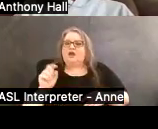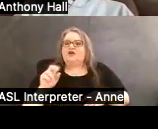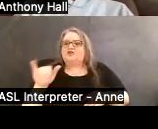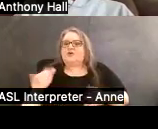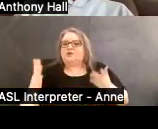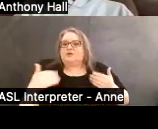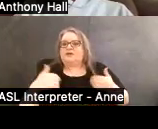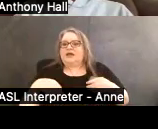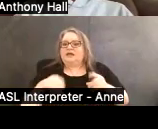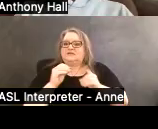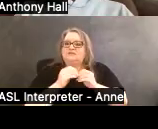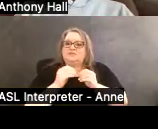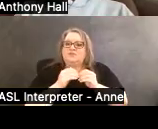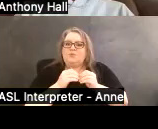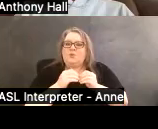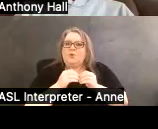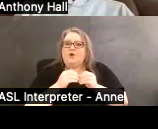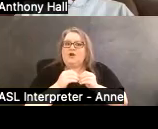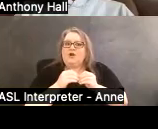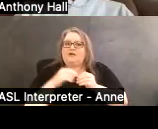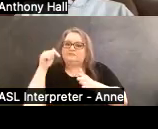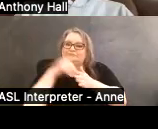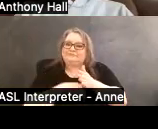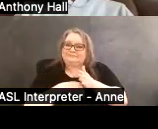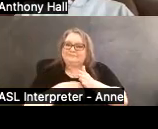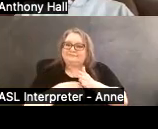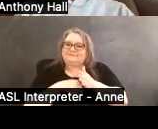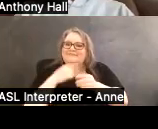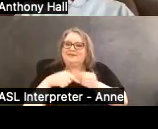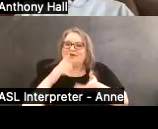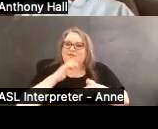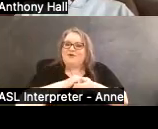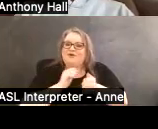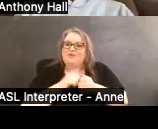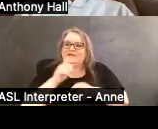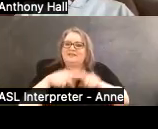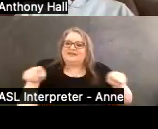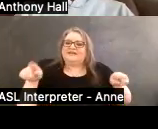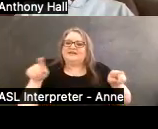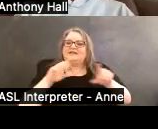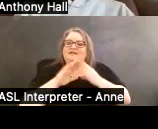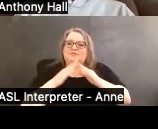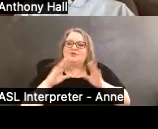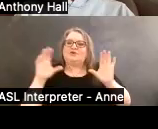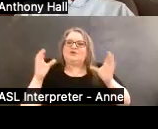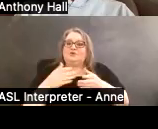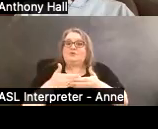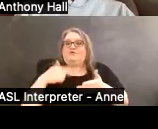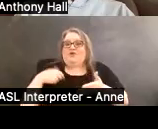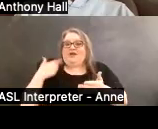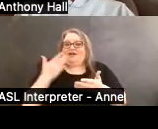has more insight on the partnerships with different community groups before I came in.